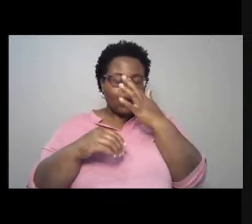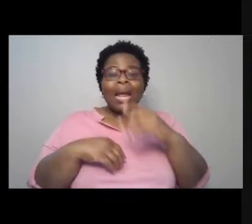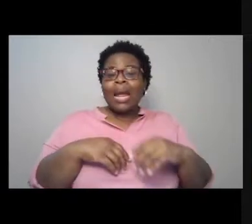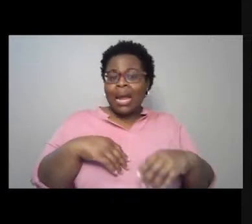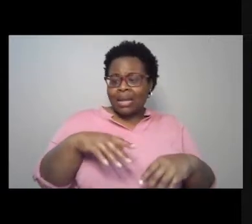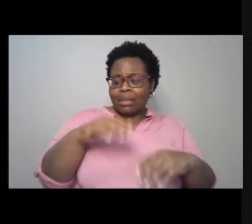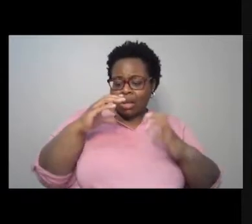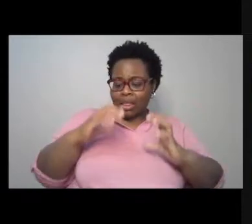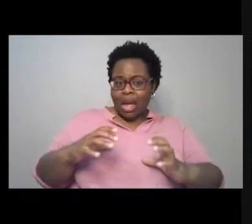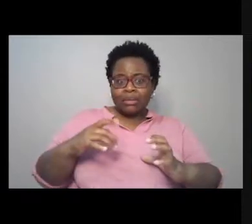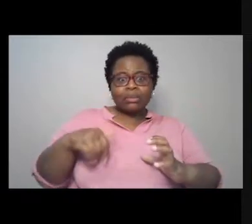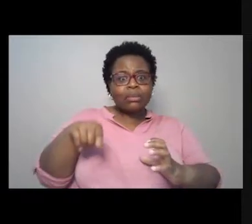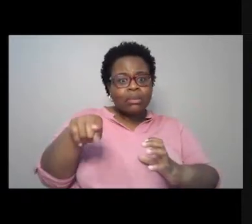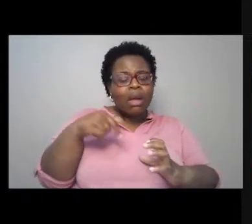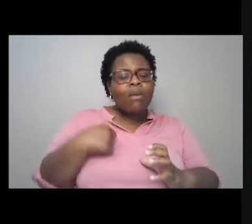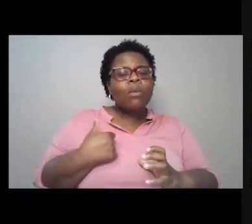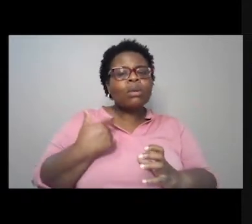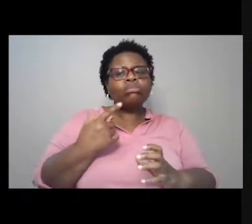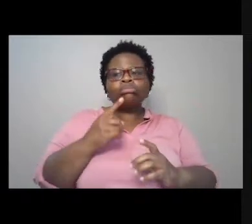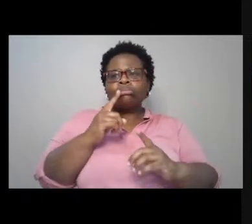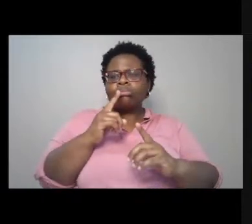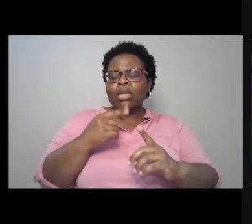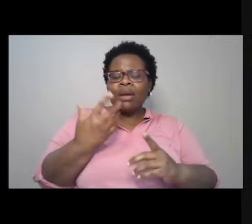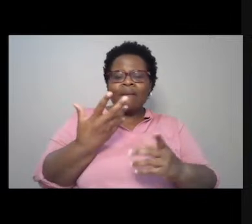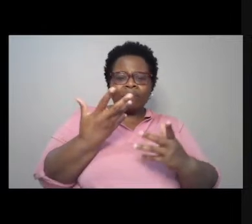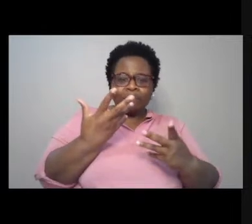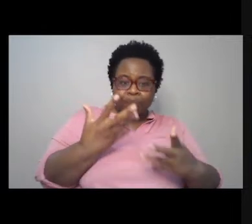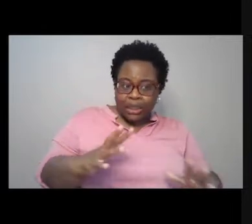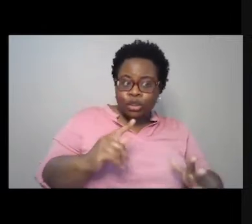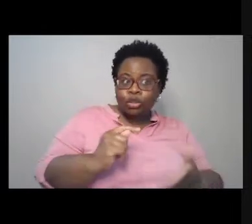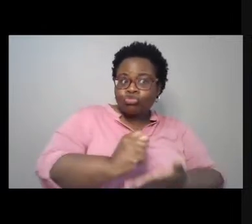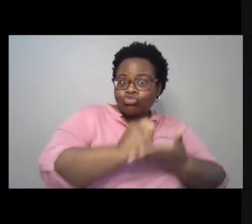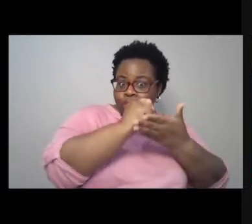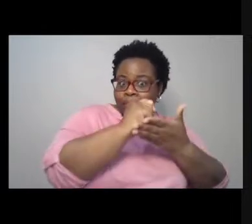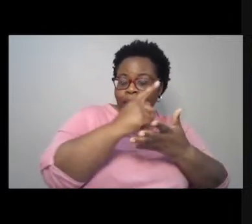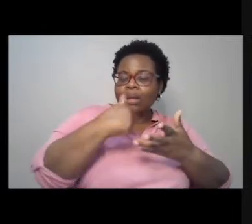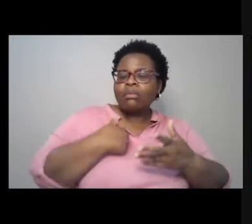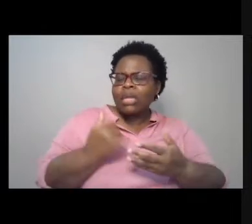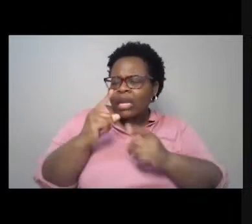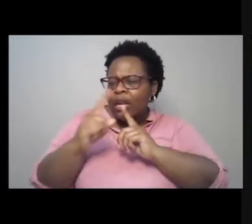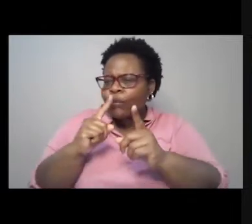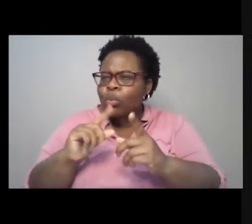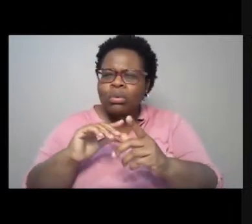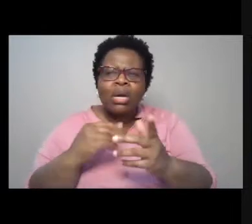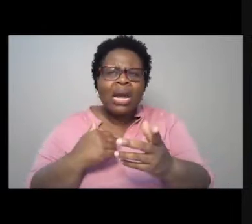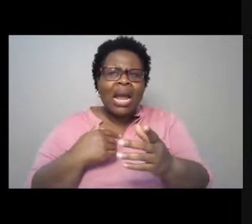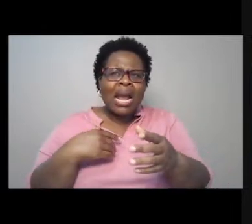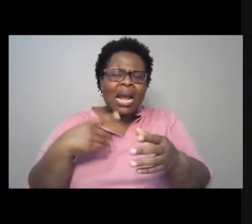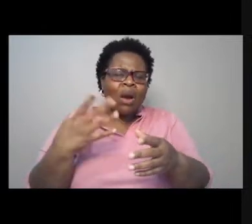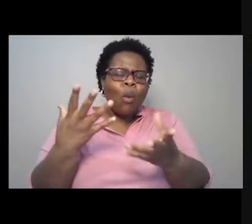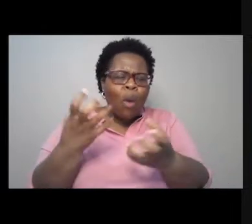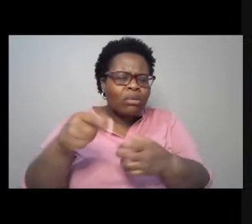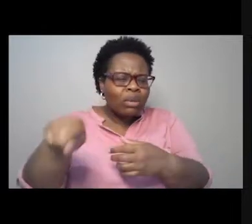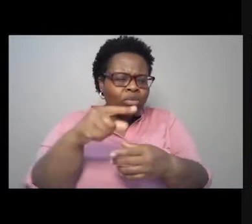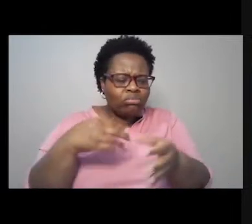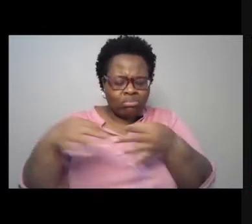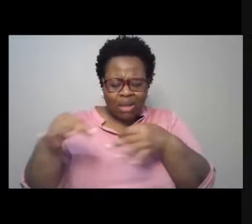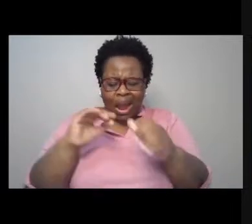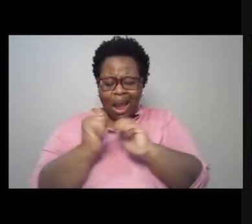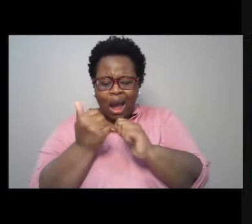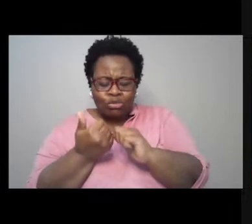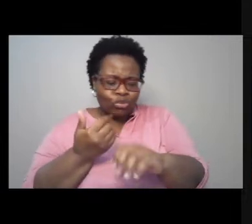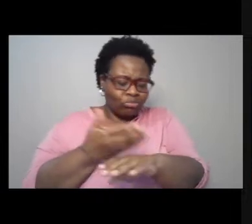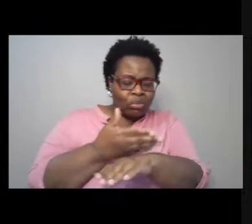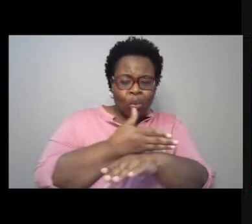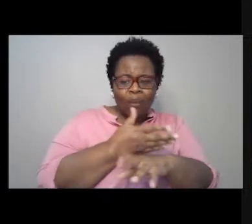overcome or to recover from the crisis that was defined as psychotic crisis in the 90s. And people